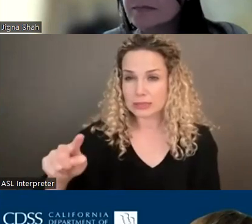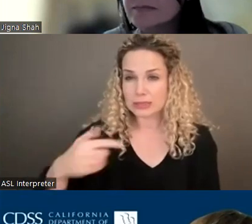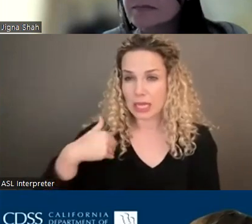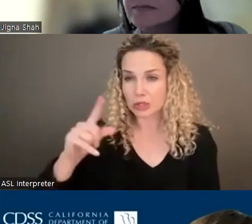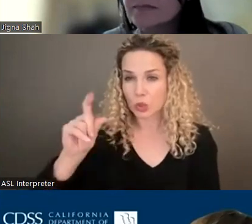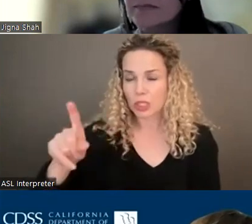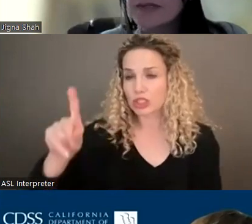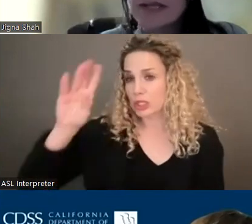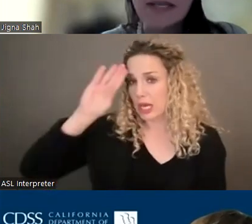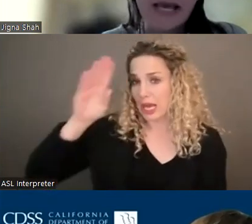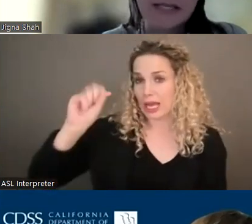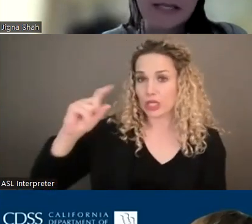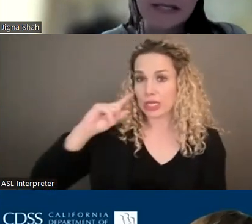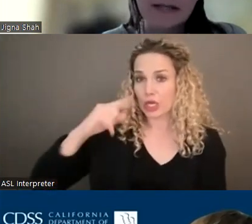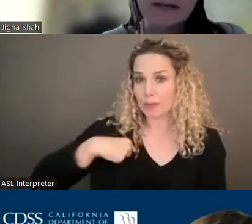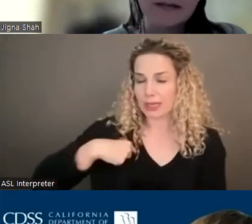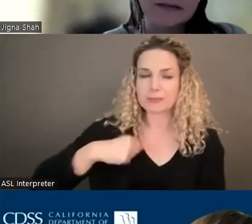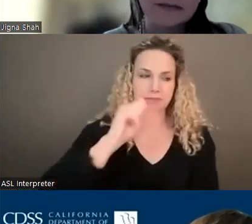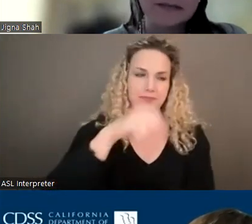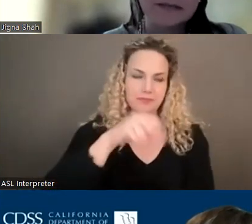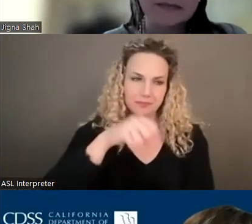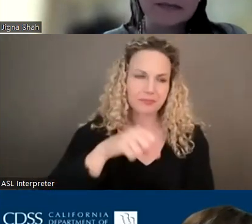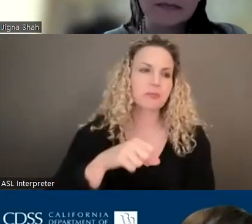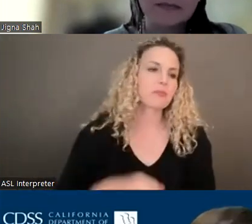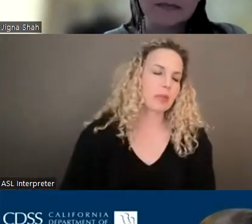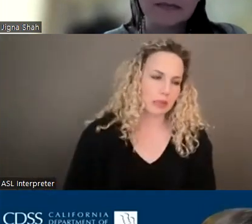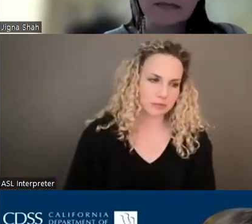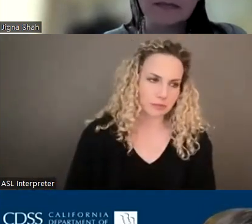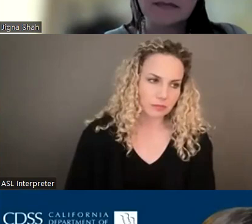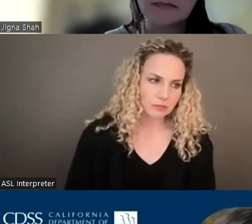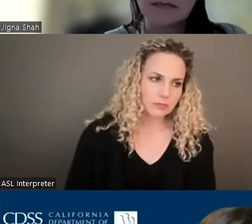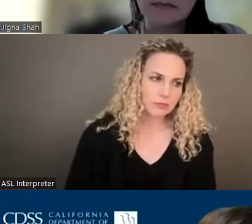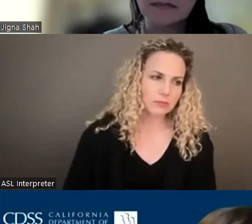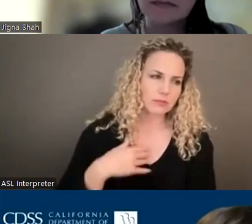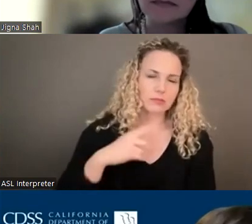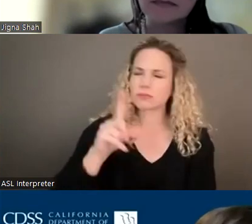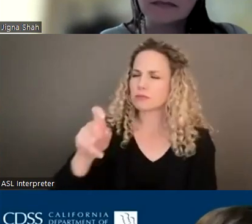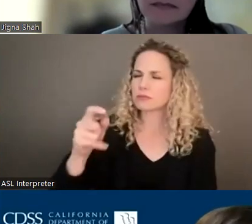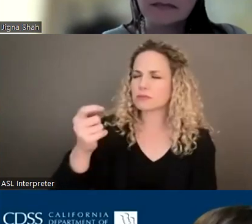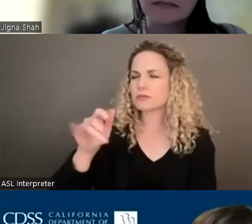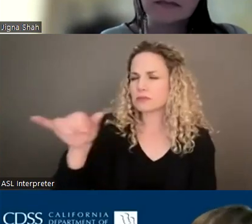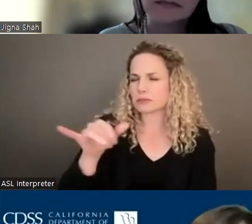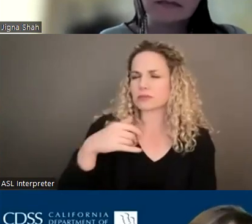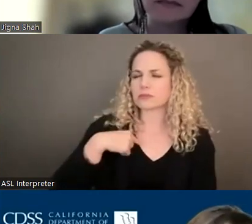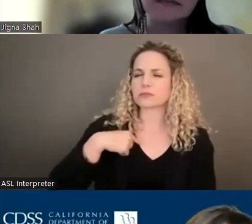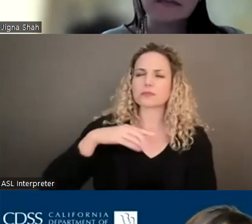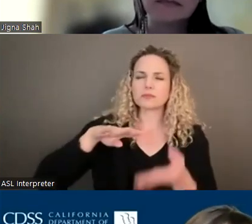Hi, can you hear me? Yes. Okay, so my question's a little similar. I'm an exempt care provider out of my home because